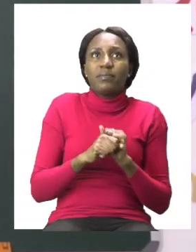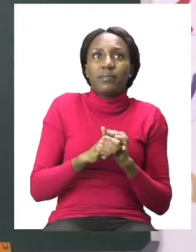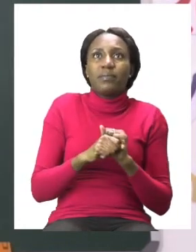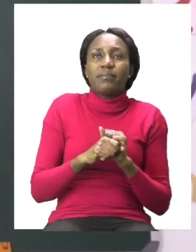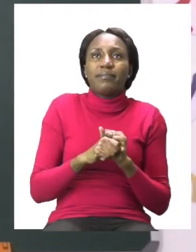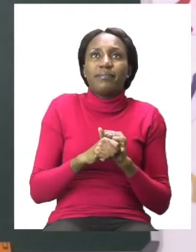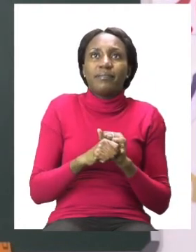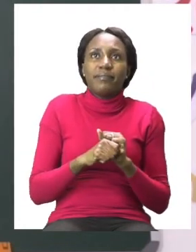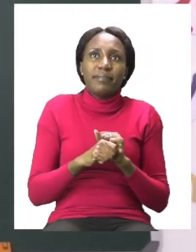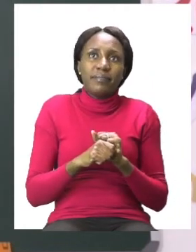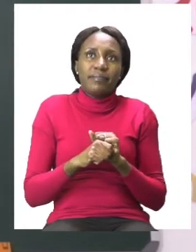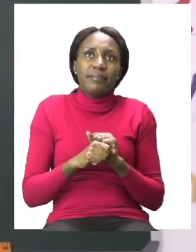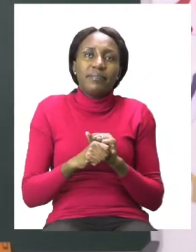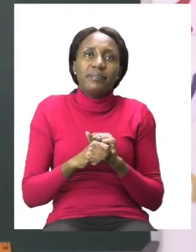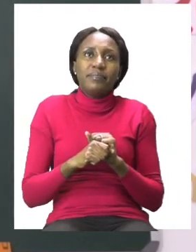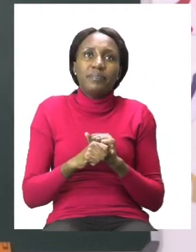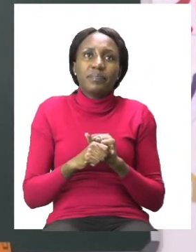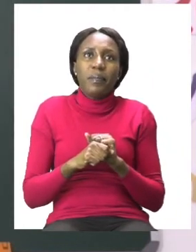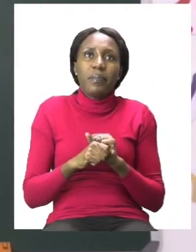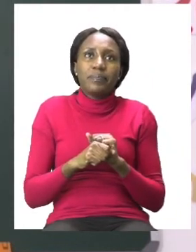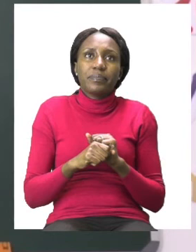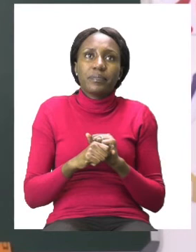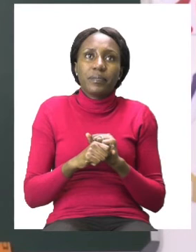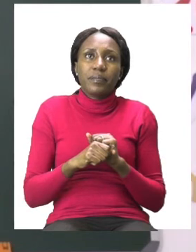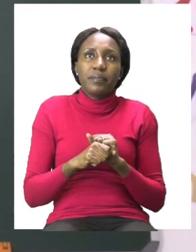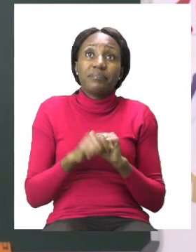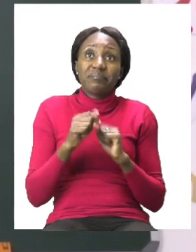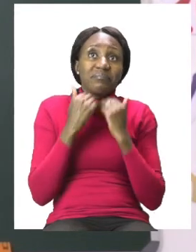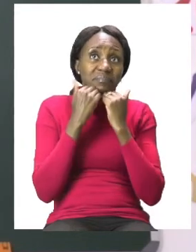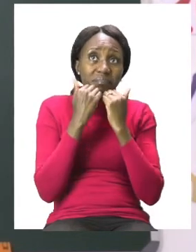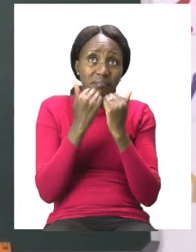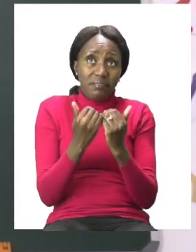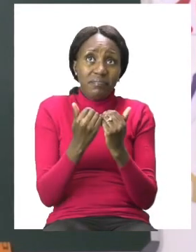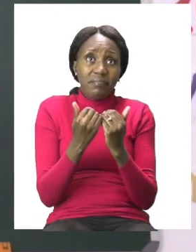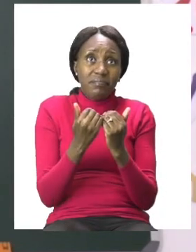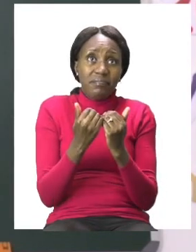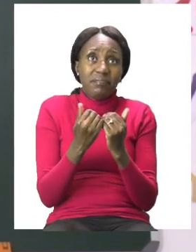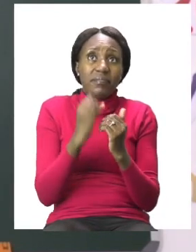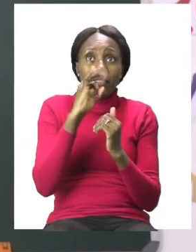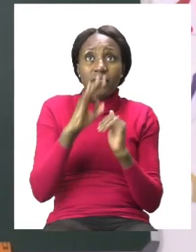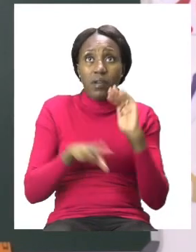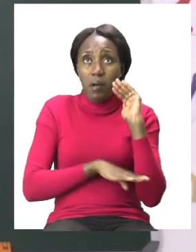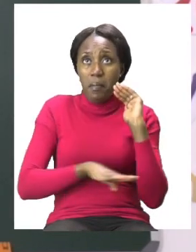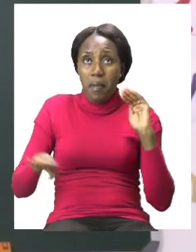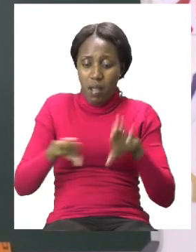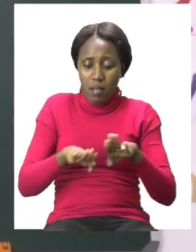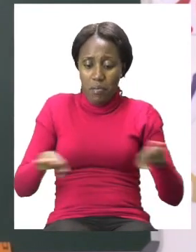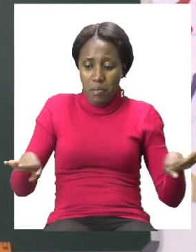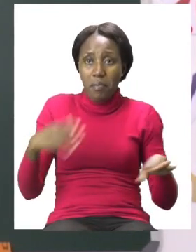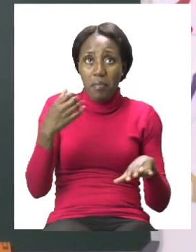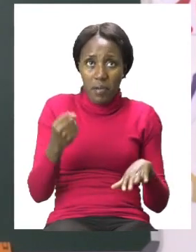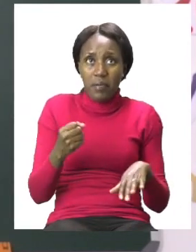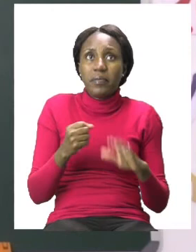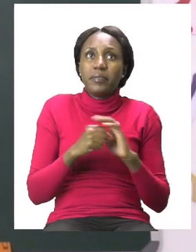you can pick it up later. The hoover is very important for places that have carpets. So, if you are going